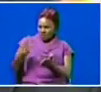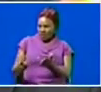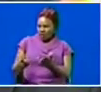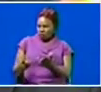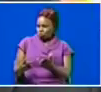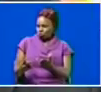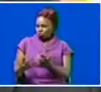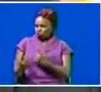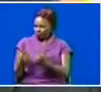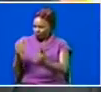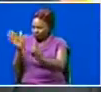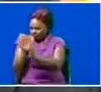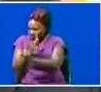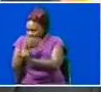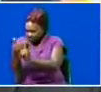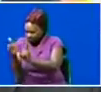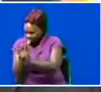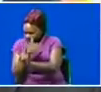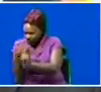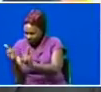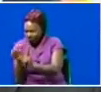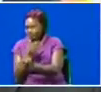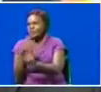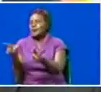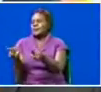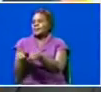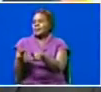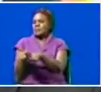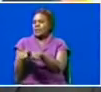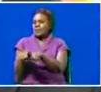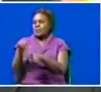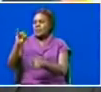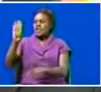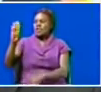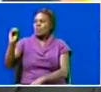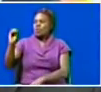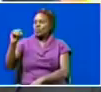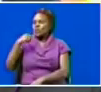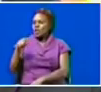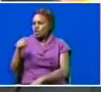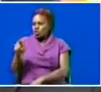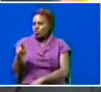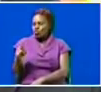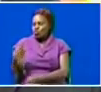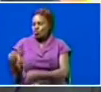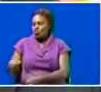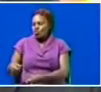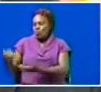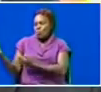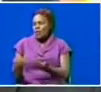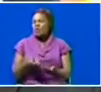courage to talk to her, as the Igbo people always say, you will end up fetching water at her